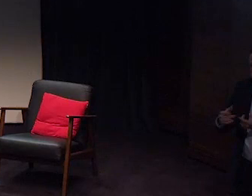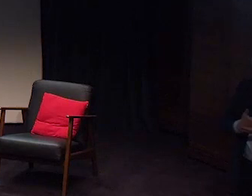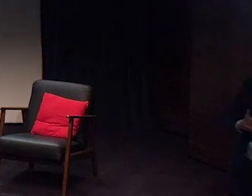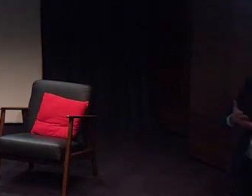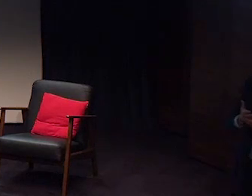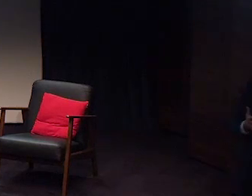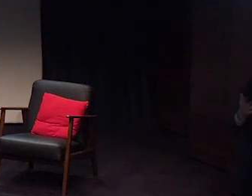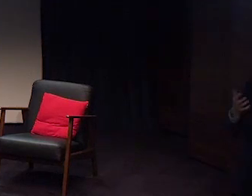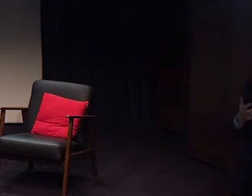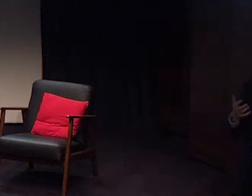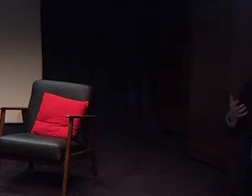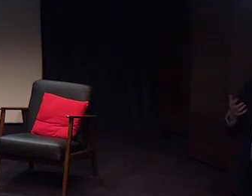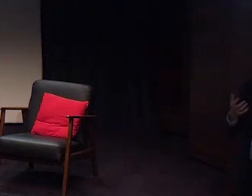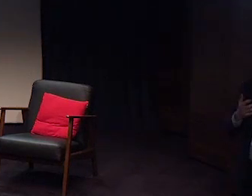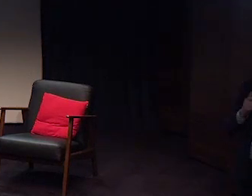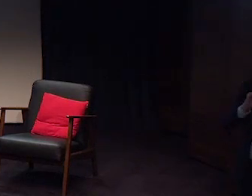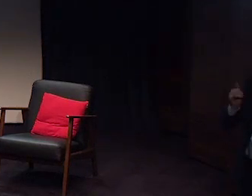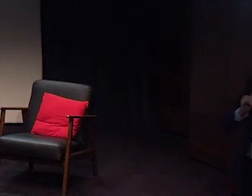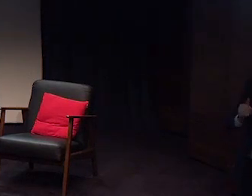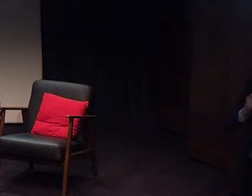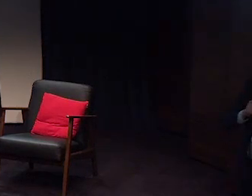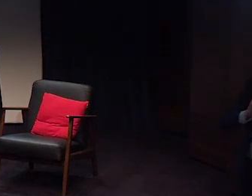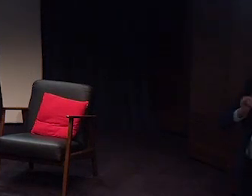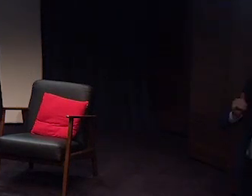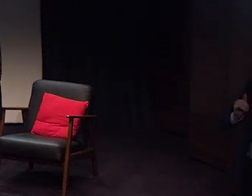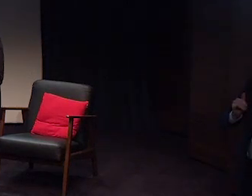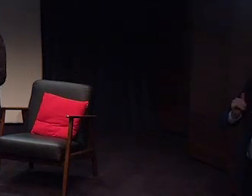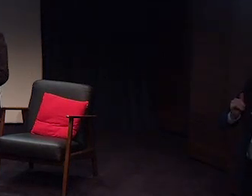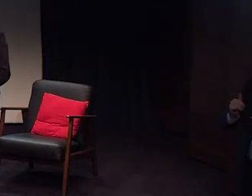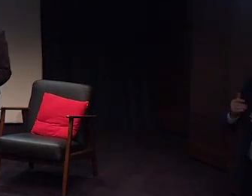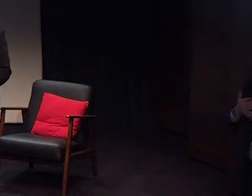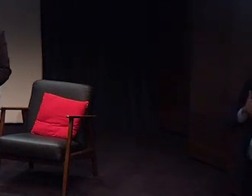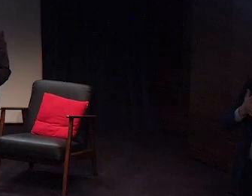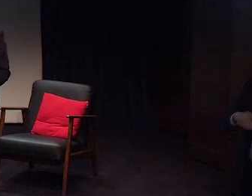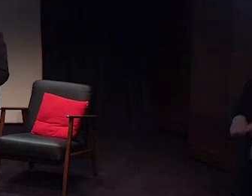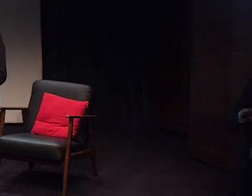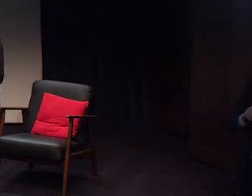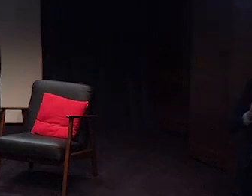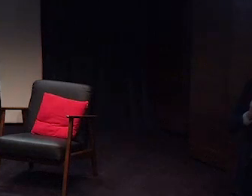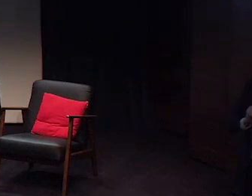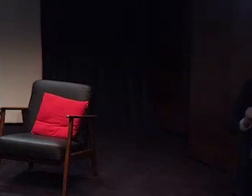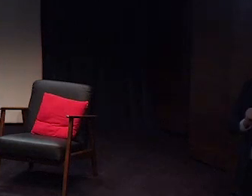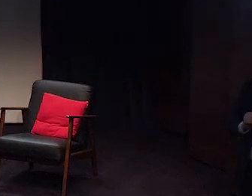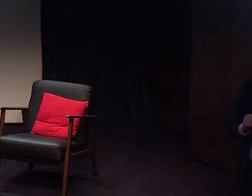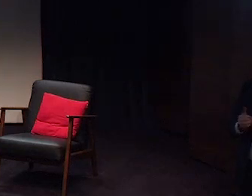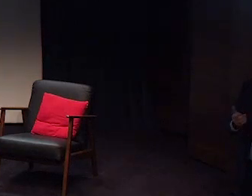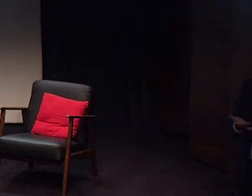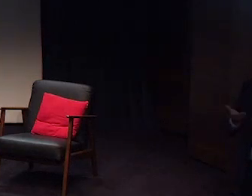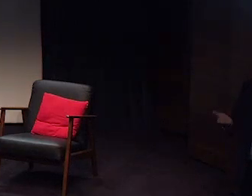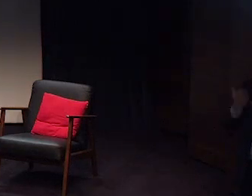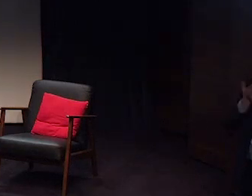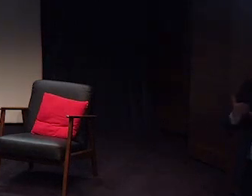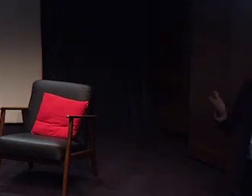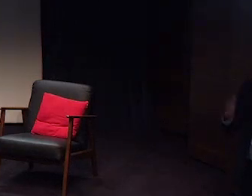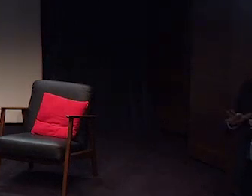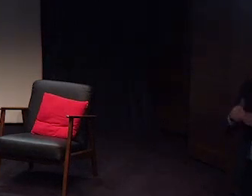an emergency call with a frame of reference and common values such as mutual respect, mutual help, providing